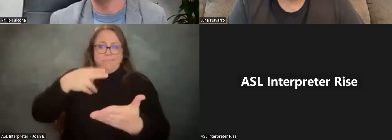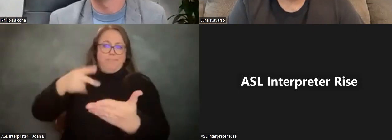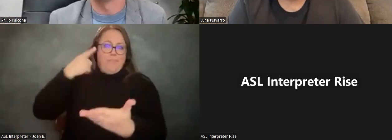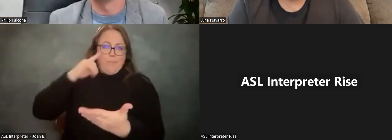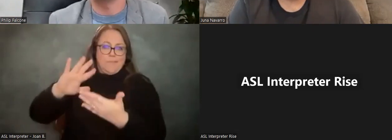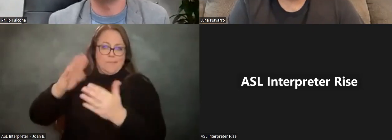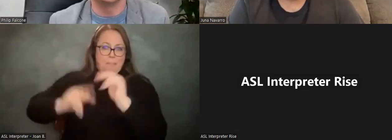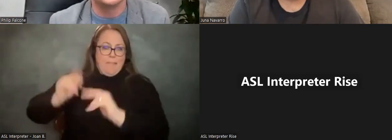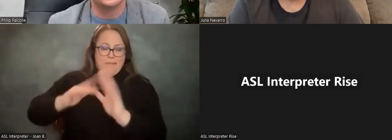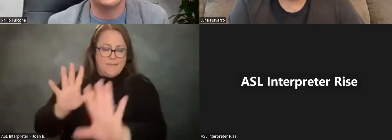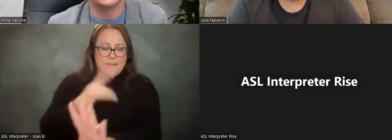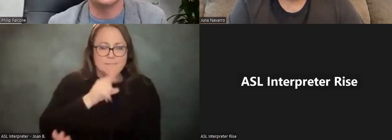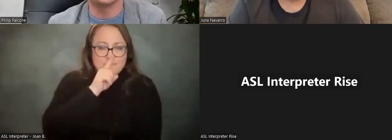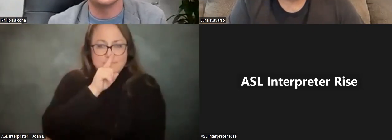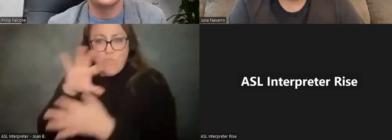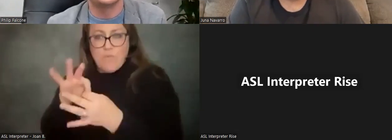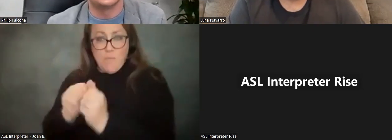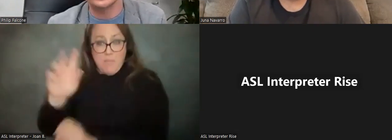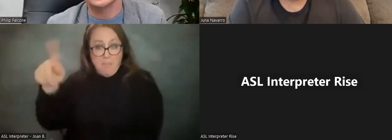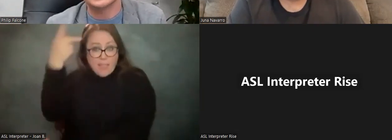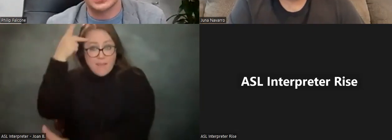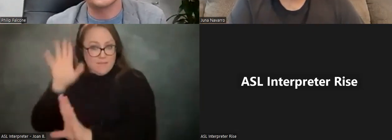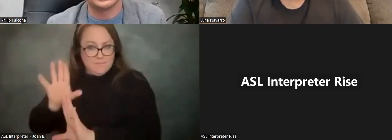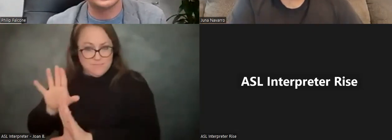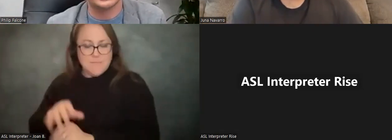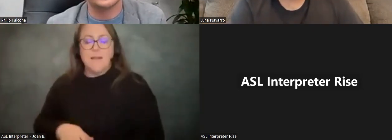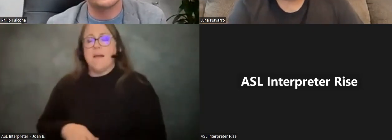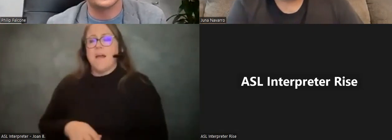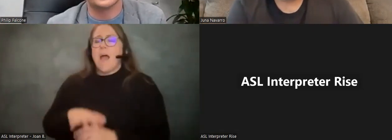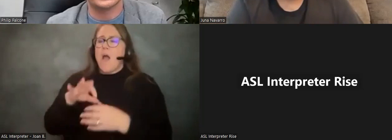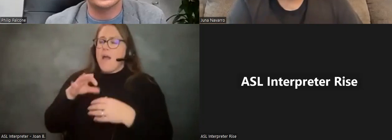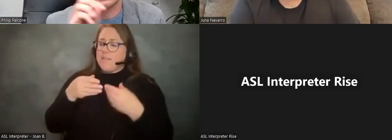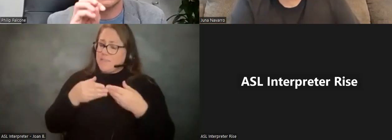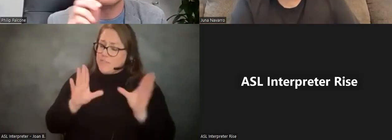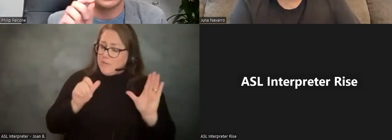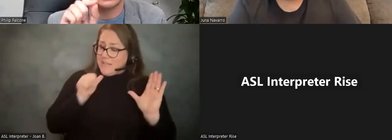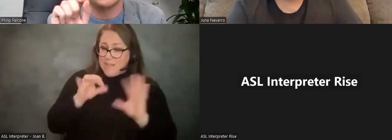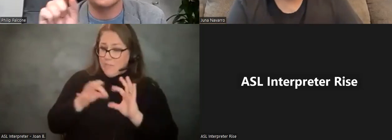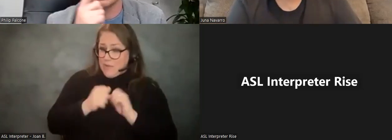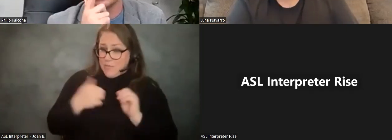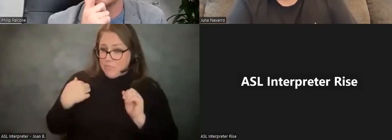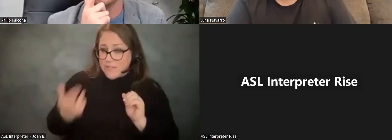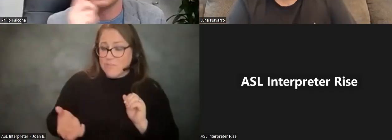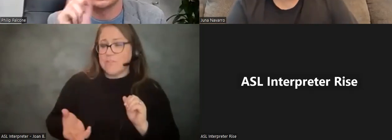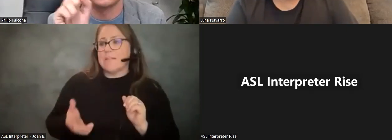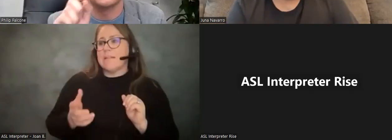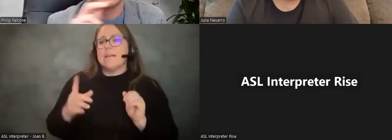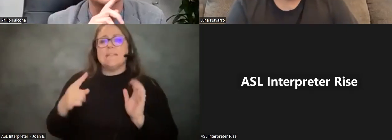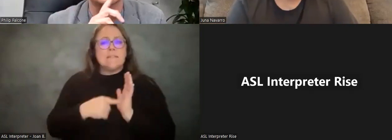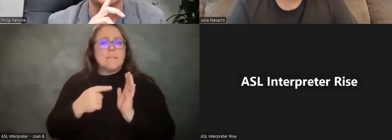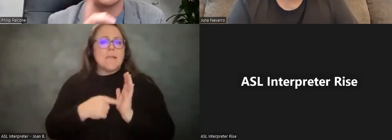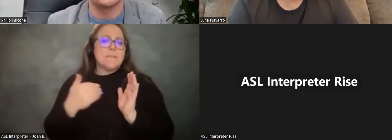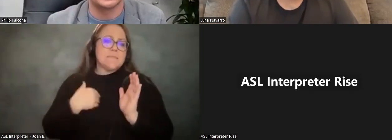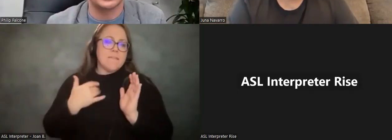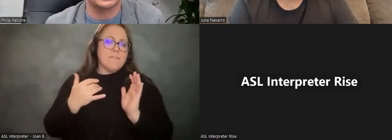be. So we don't do anything political, largely not religion. There's various kind of little